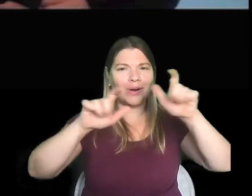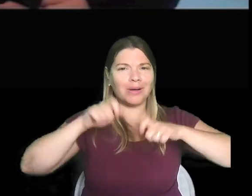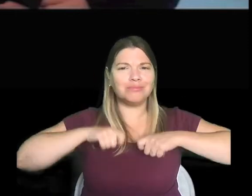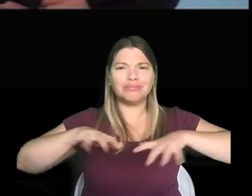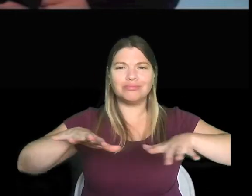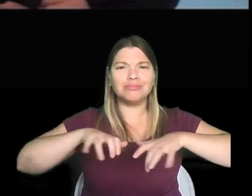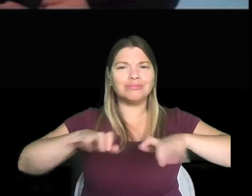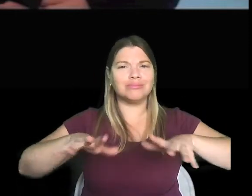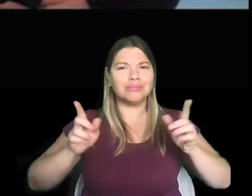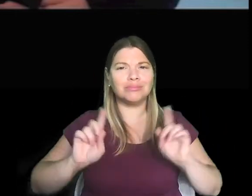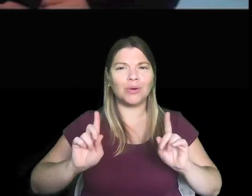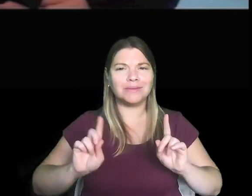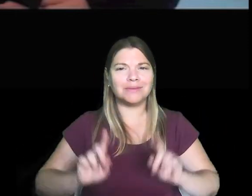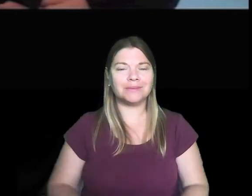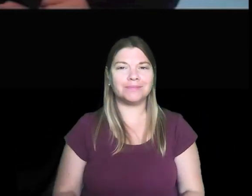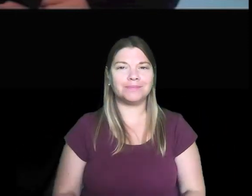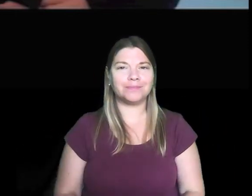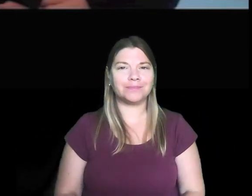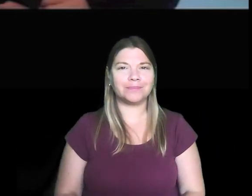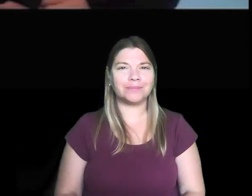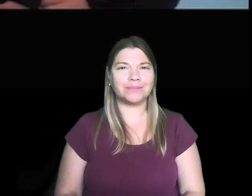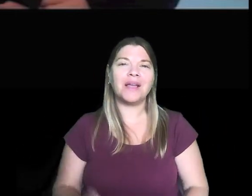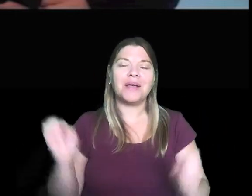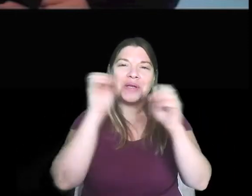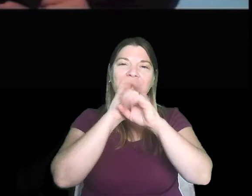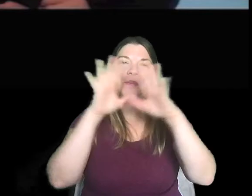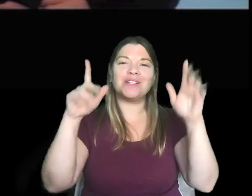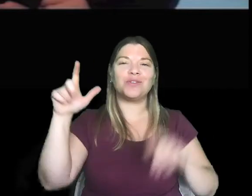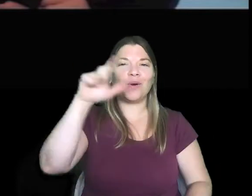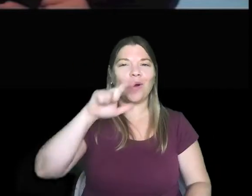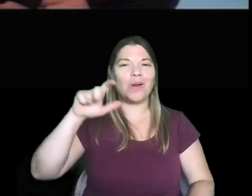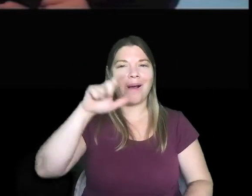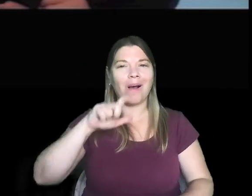Let's imagine that this colour is light and shines out from you.